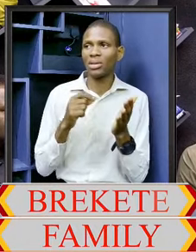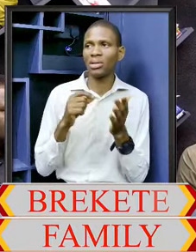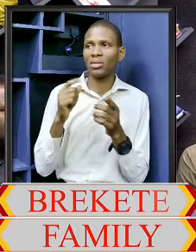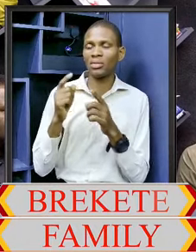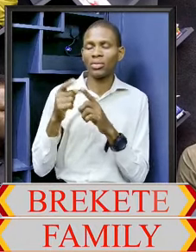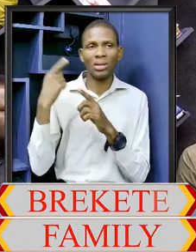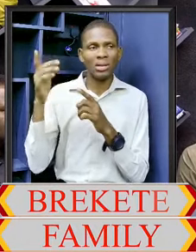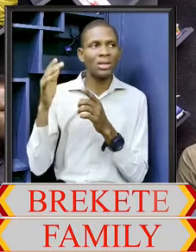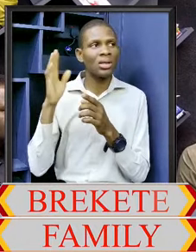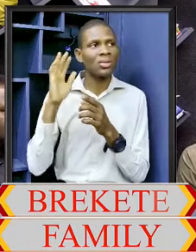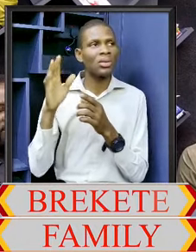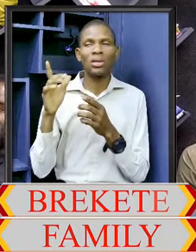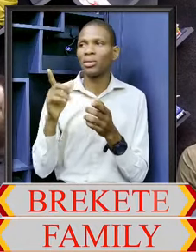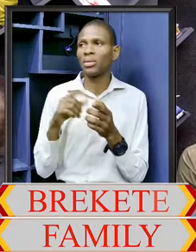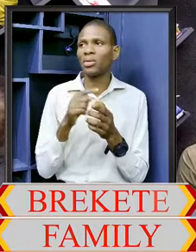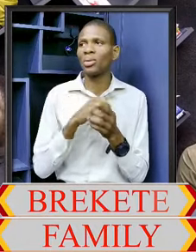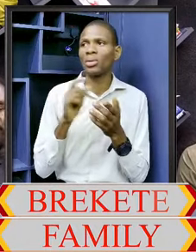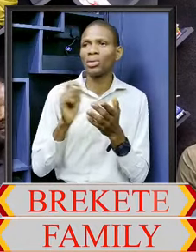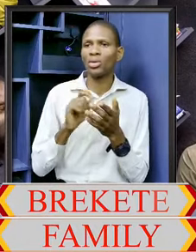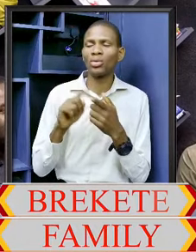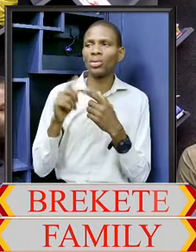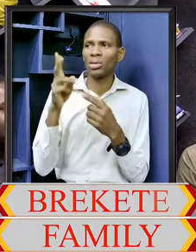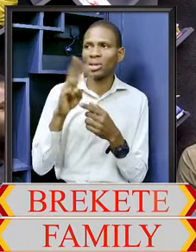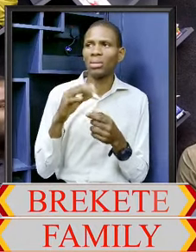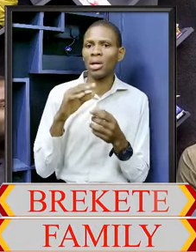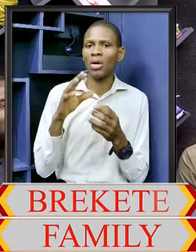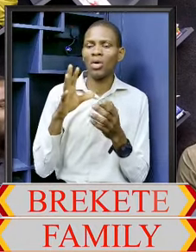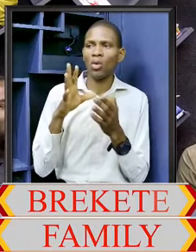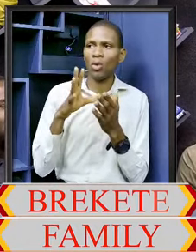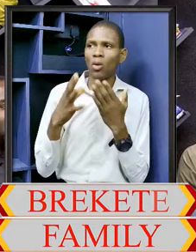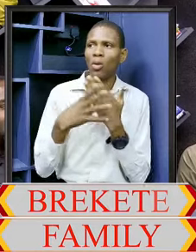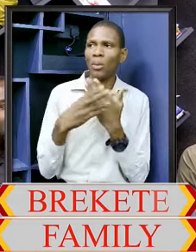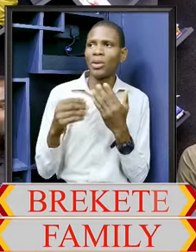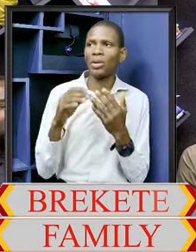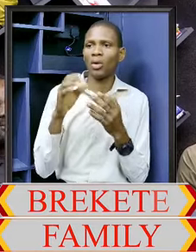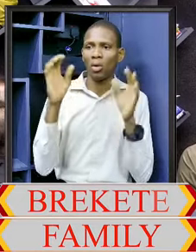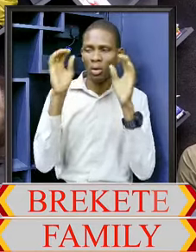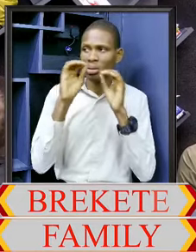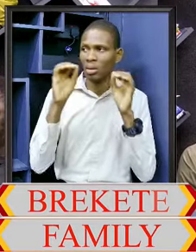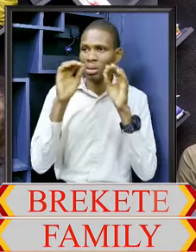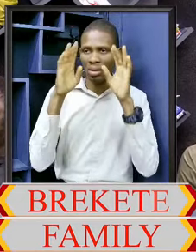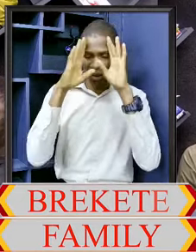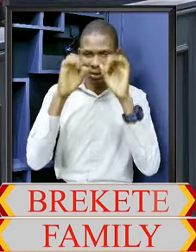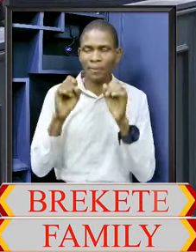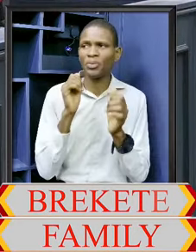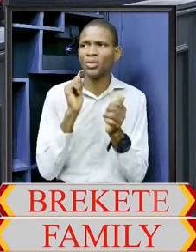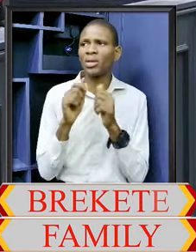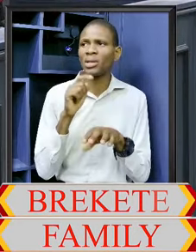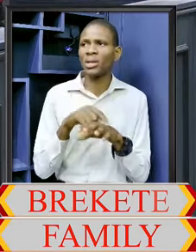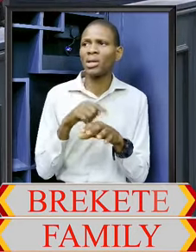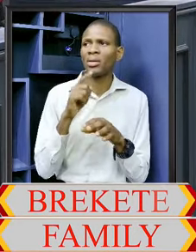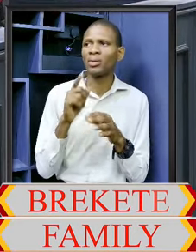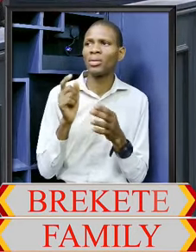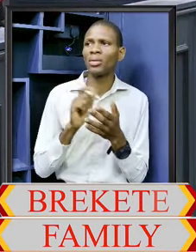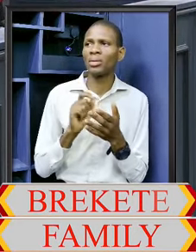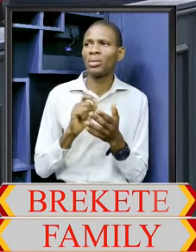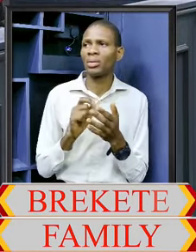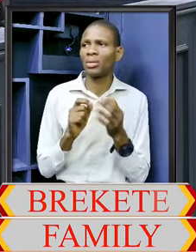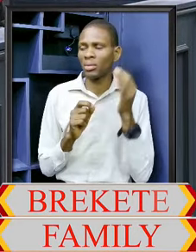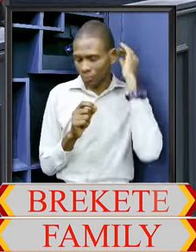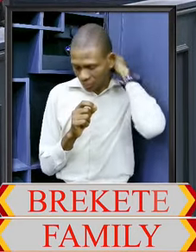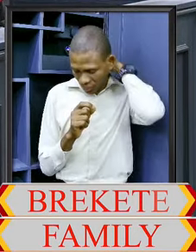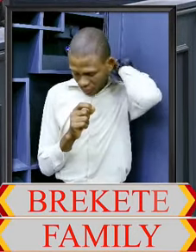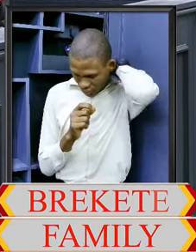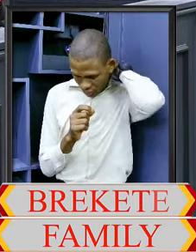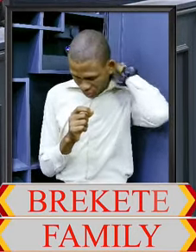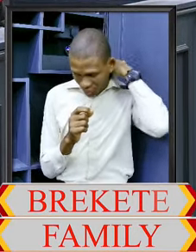sir. We write to them and copy the ordinary president, sir. Which time on a write? It's